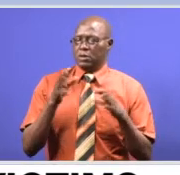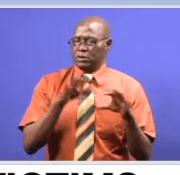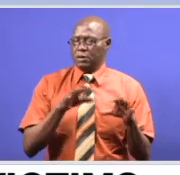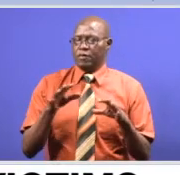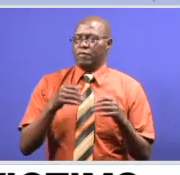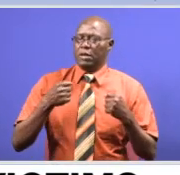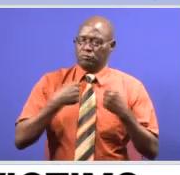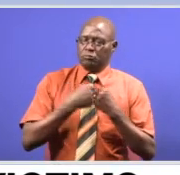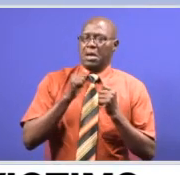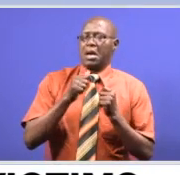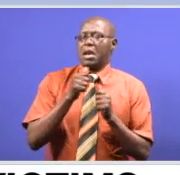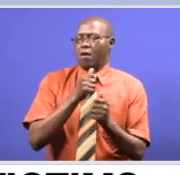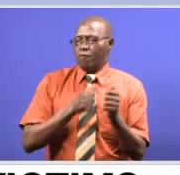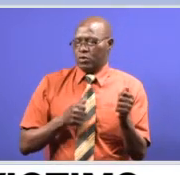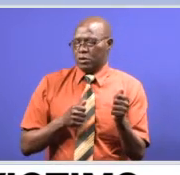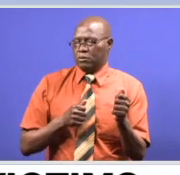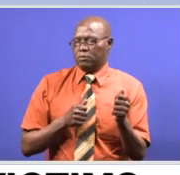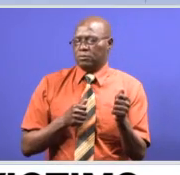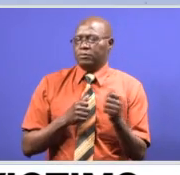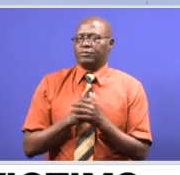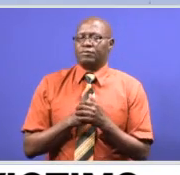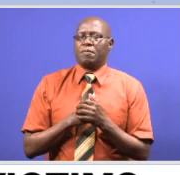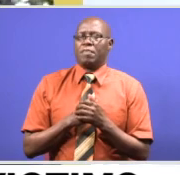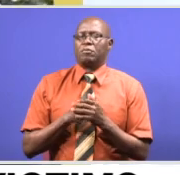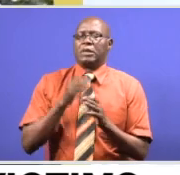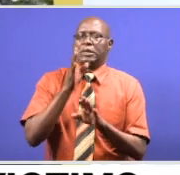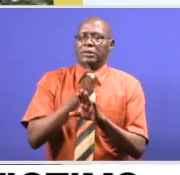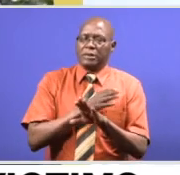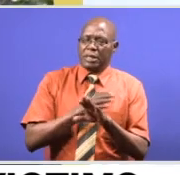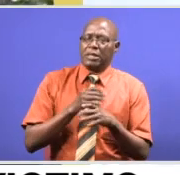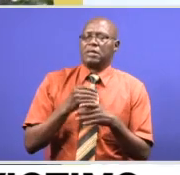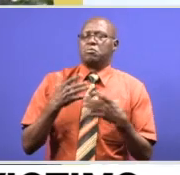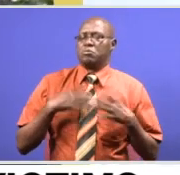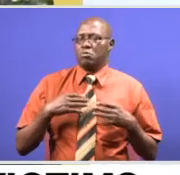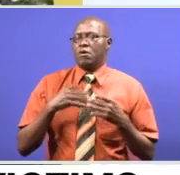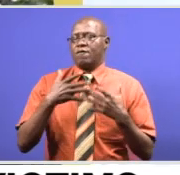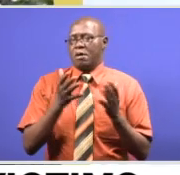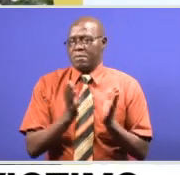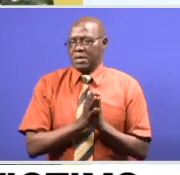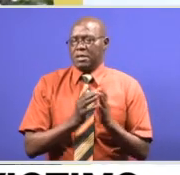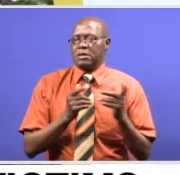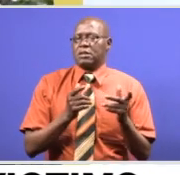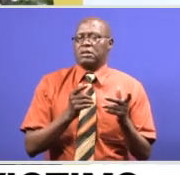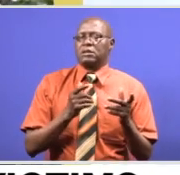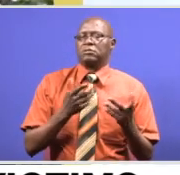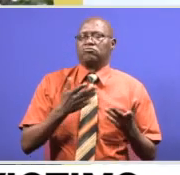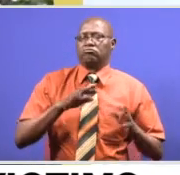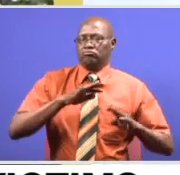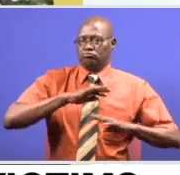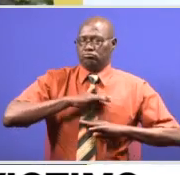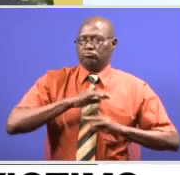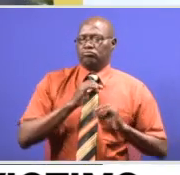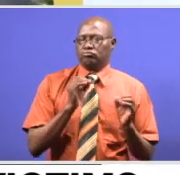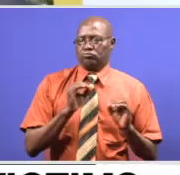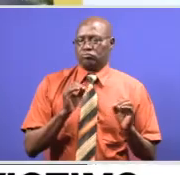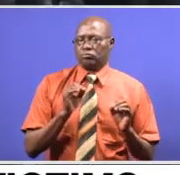have been prevented, and response to road death and injury and to victims and families is often inadequate,